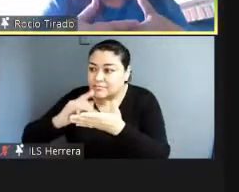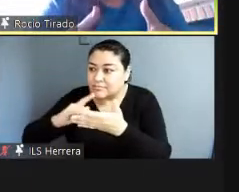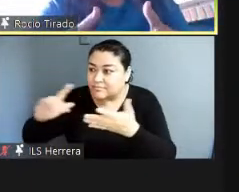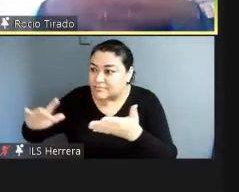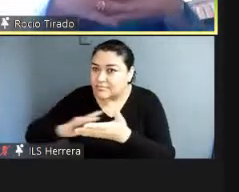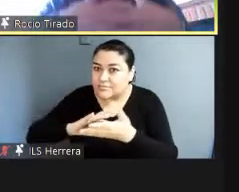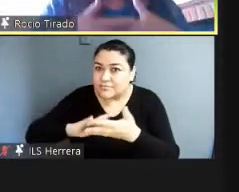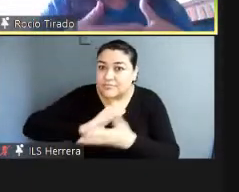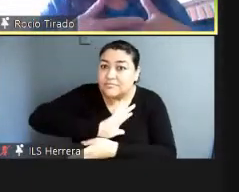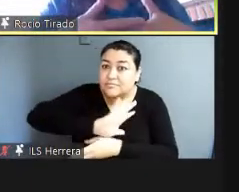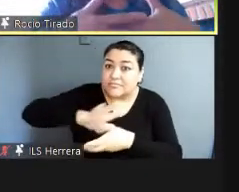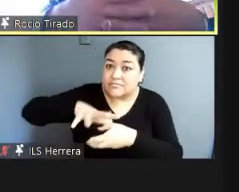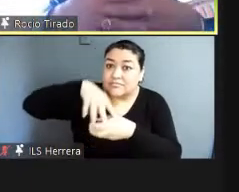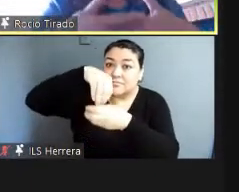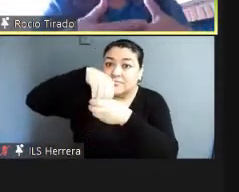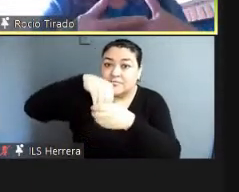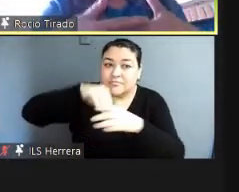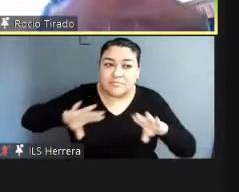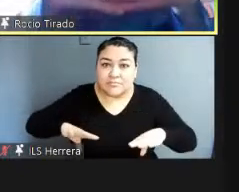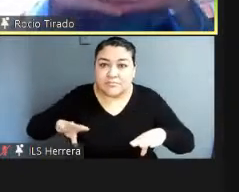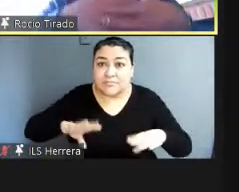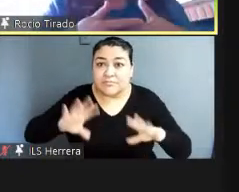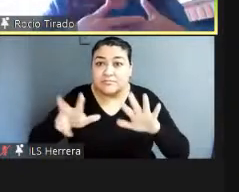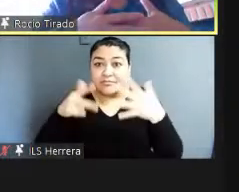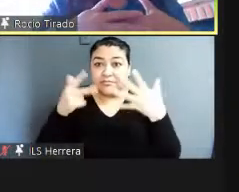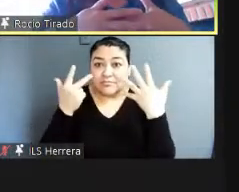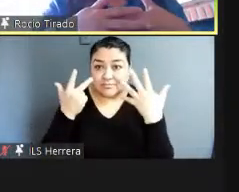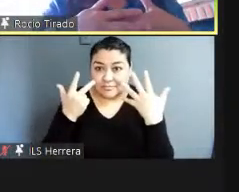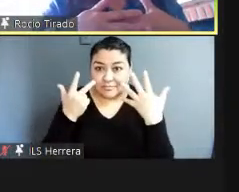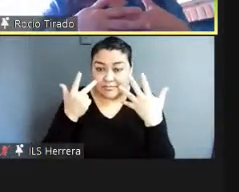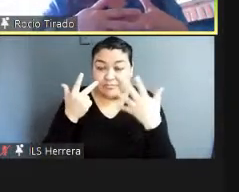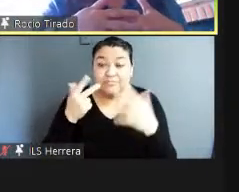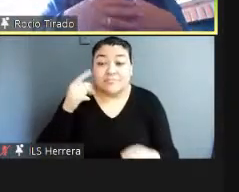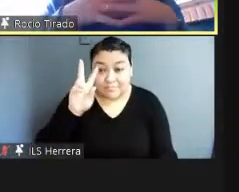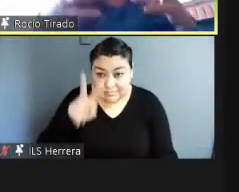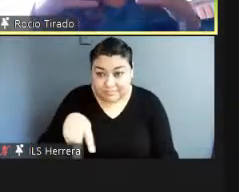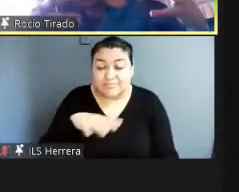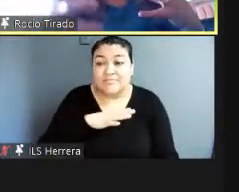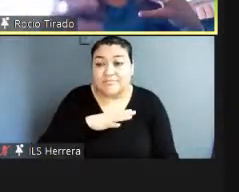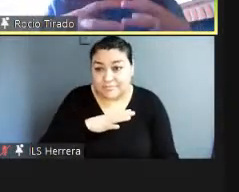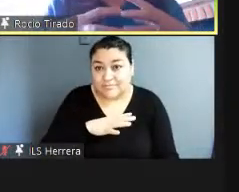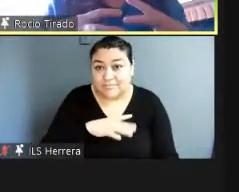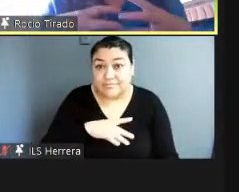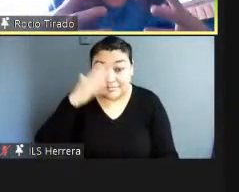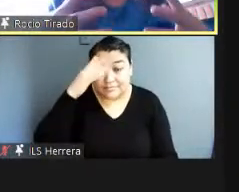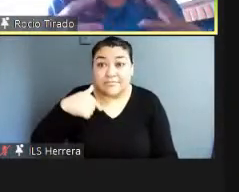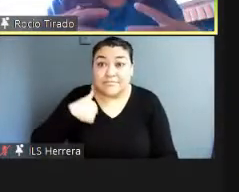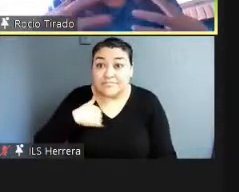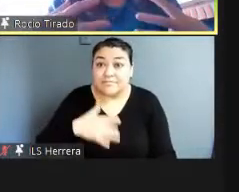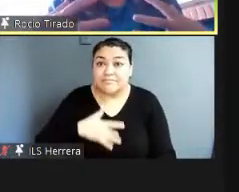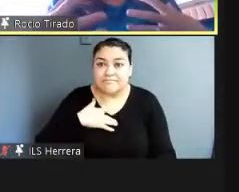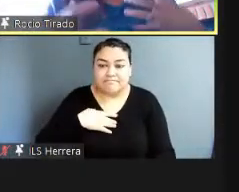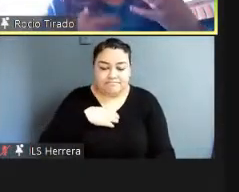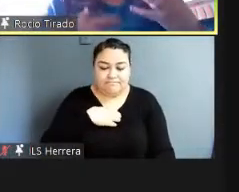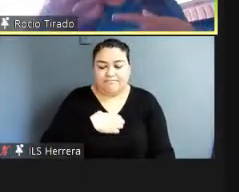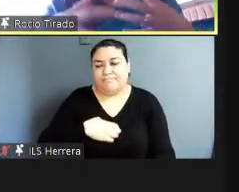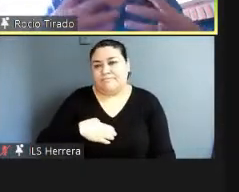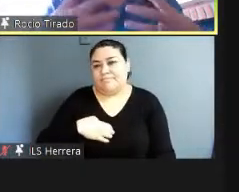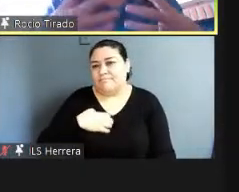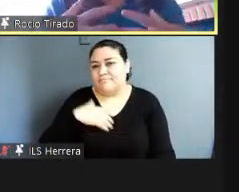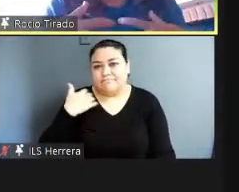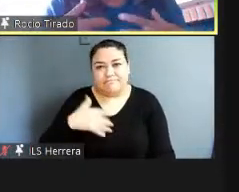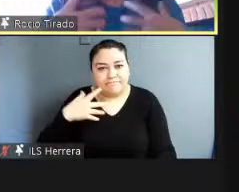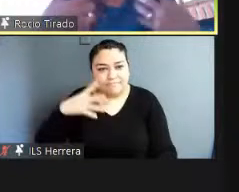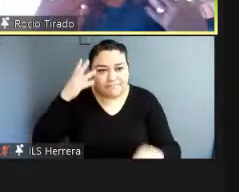considering each of the profiles, help us meet each of the competencies, the 8 competencies, and each of the attributes corresponding